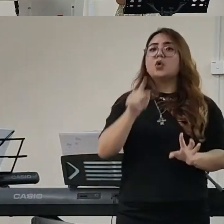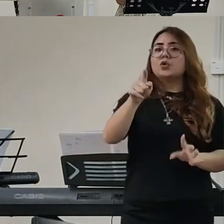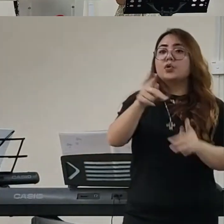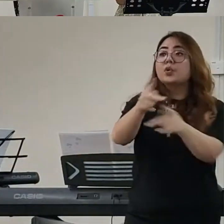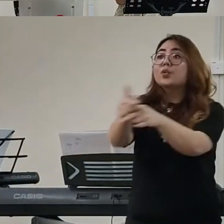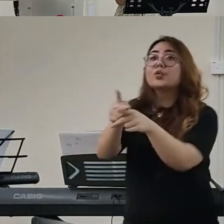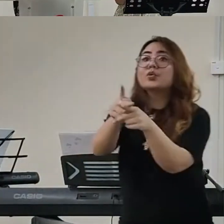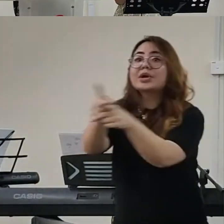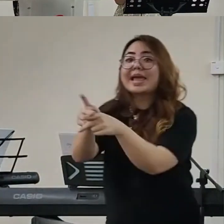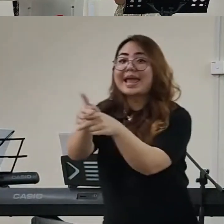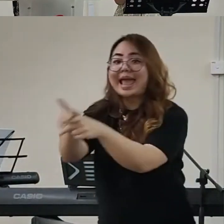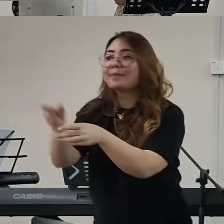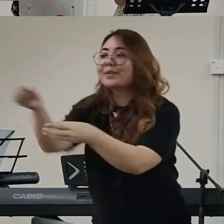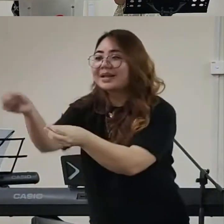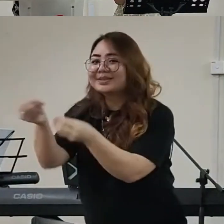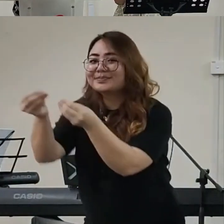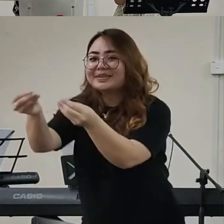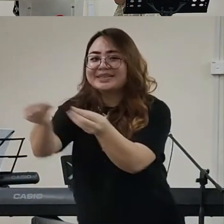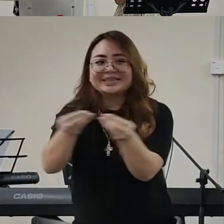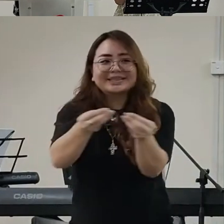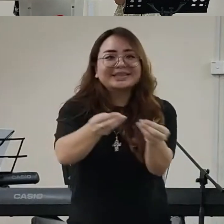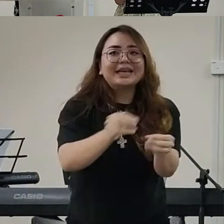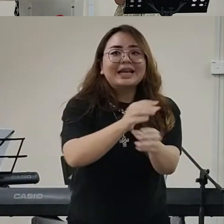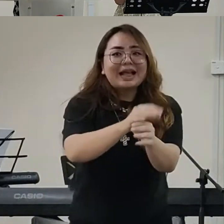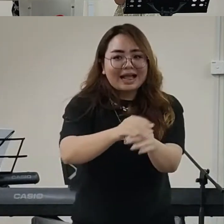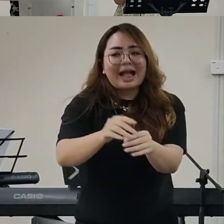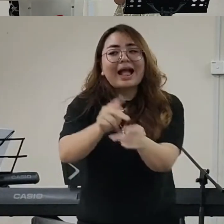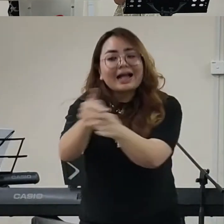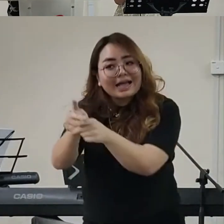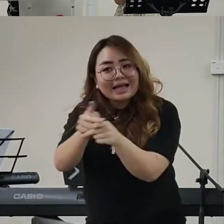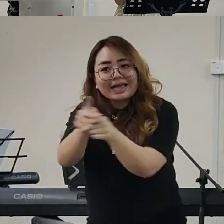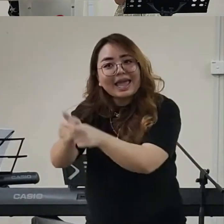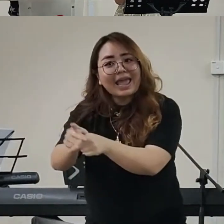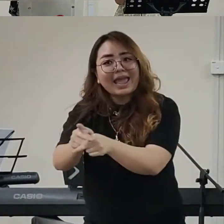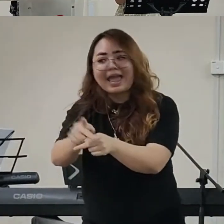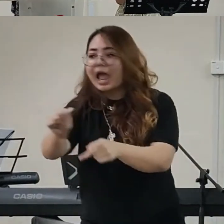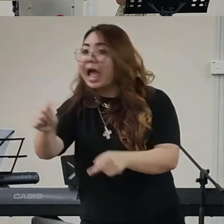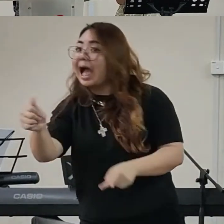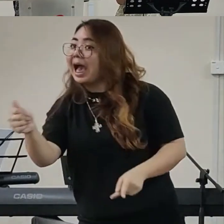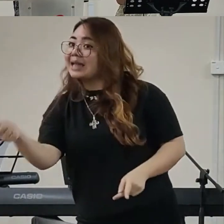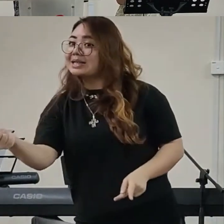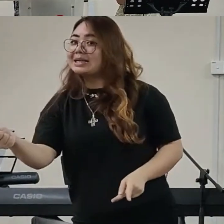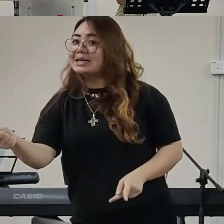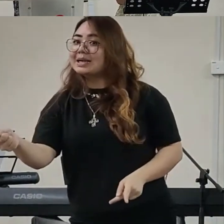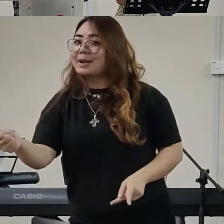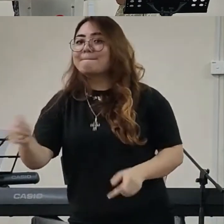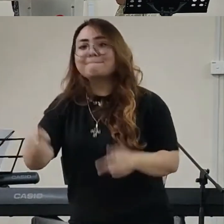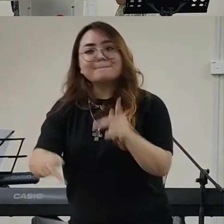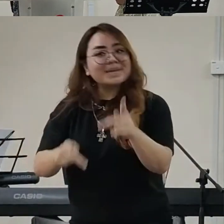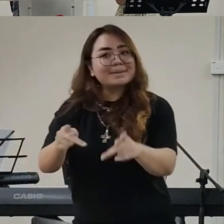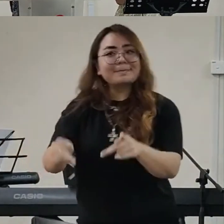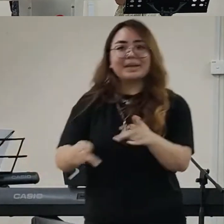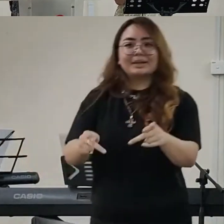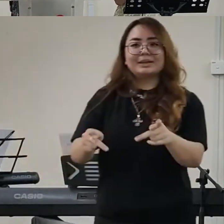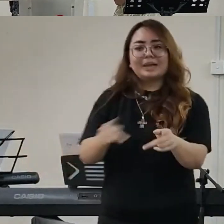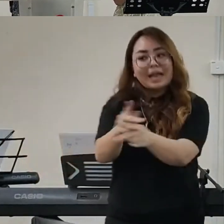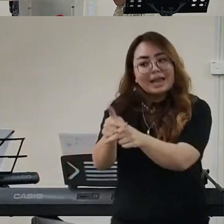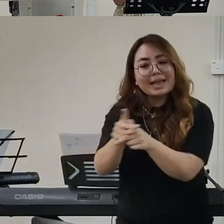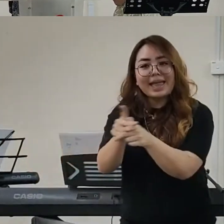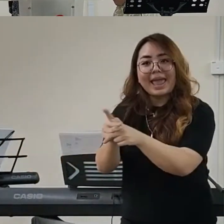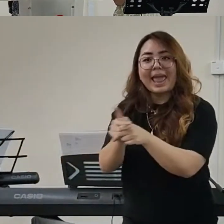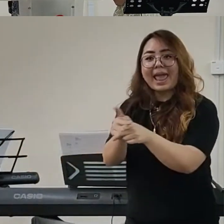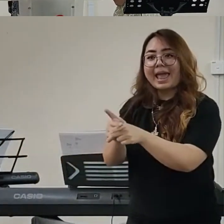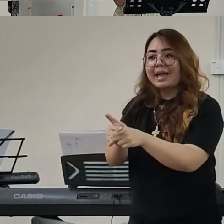not care. You do not feed the flocks. Means you do not feed the sheep. So think.Shepherd,